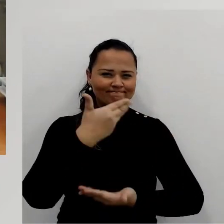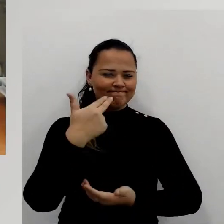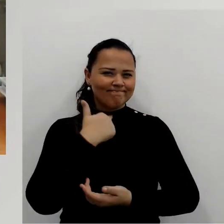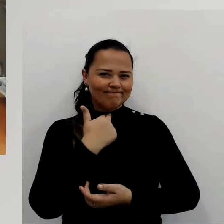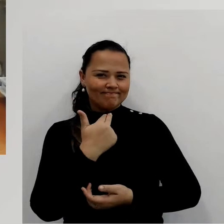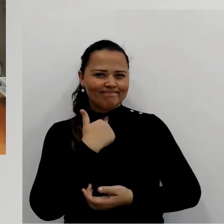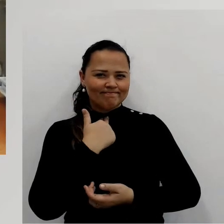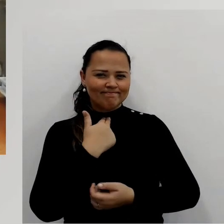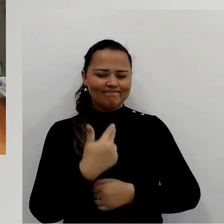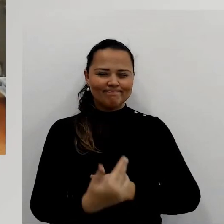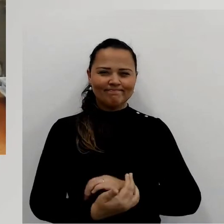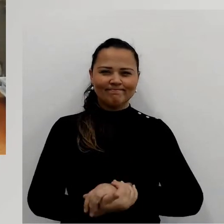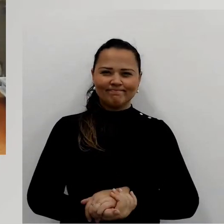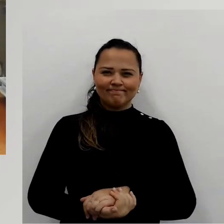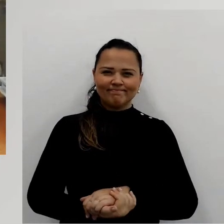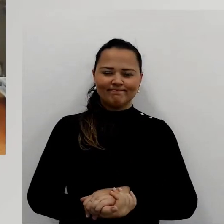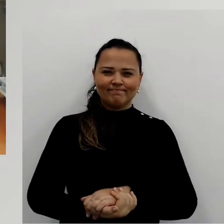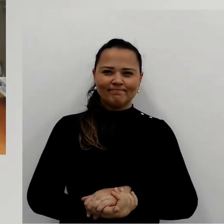Hold a second, please.